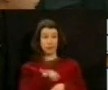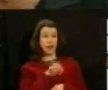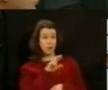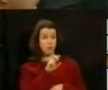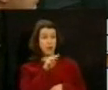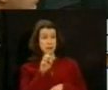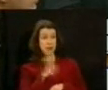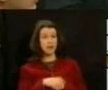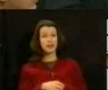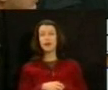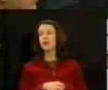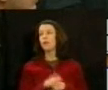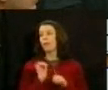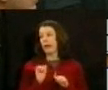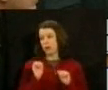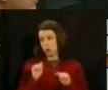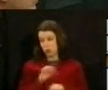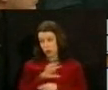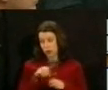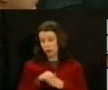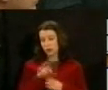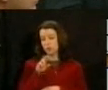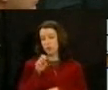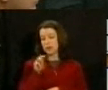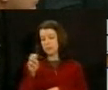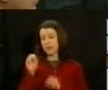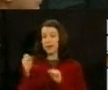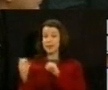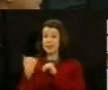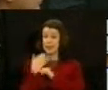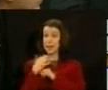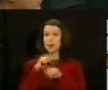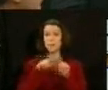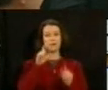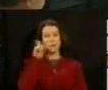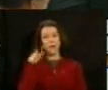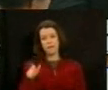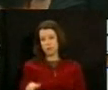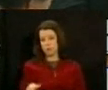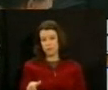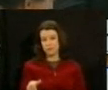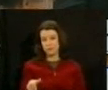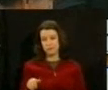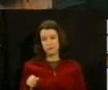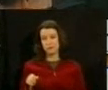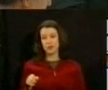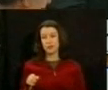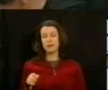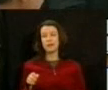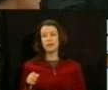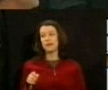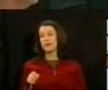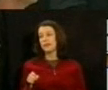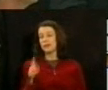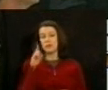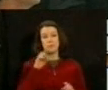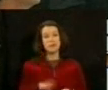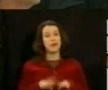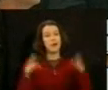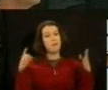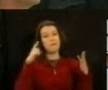would include a resume. They can submit it, or they don't have to submit it. The floor will be open for